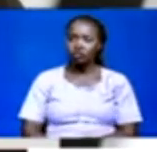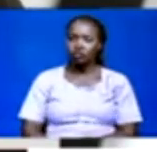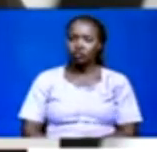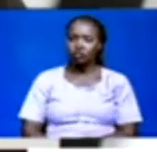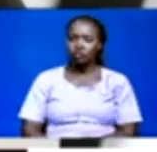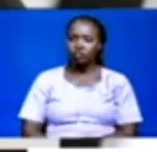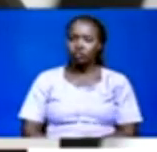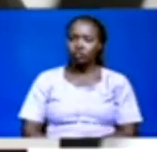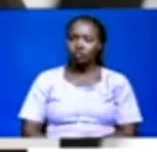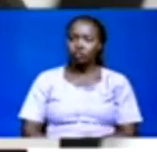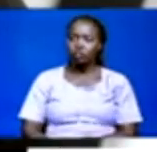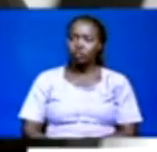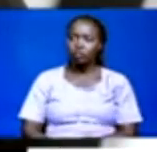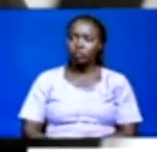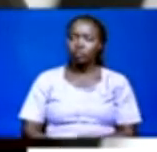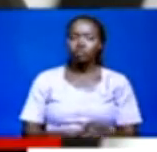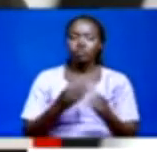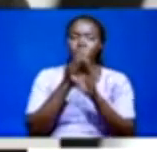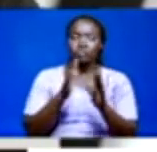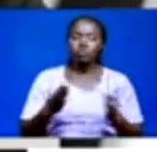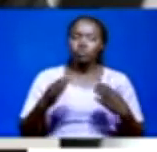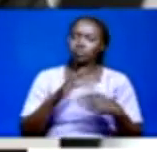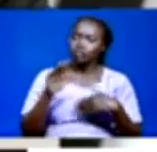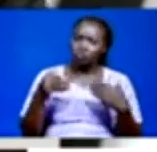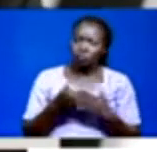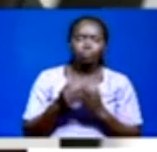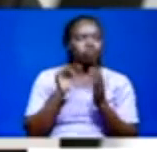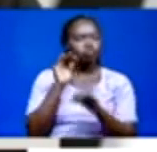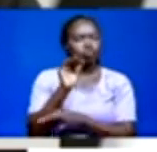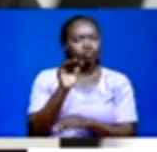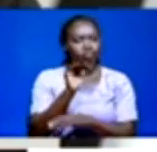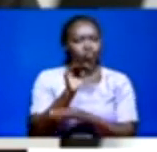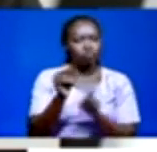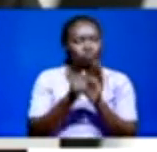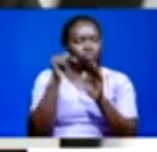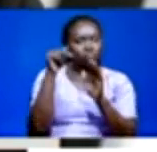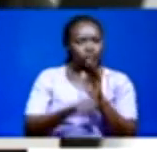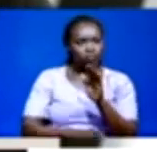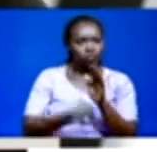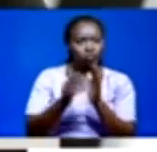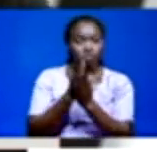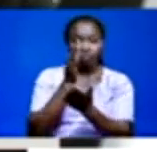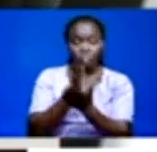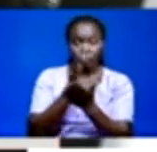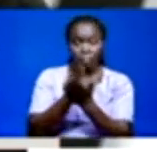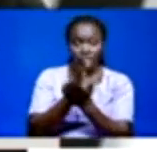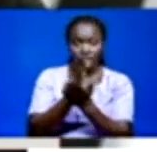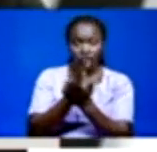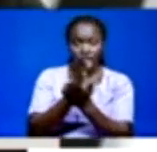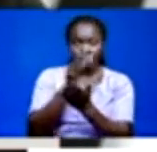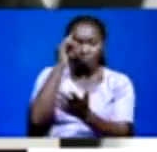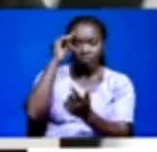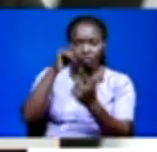Right, back home, Christians and all people of goodwill have been asked to reflect deeply on the true cause of Christmas and